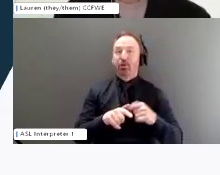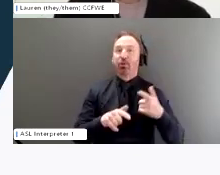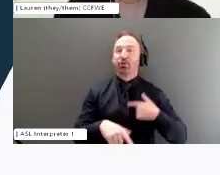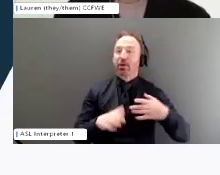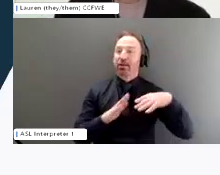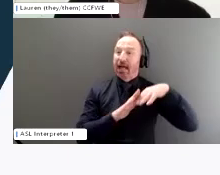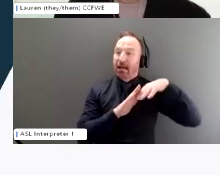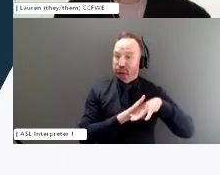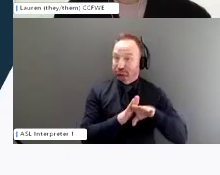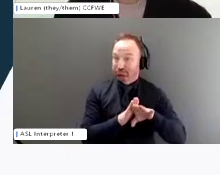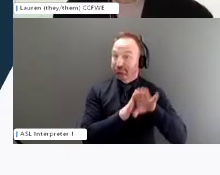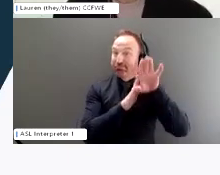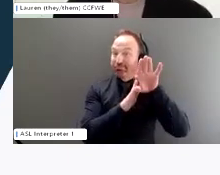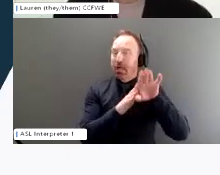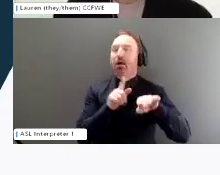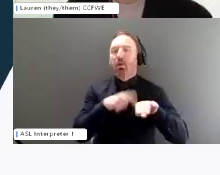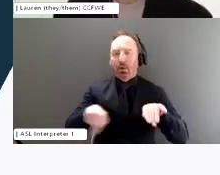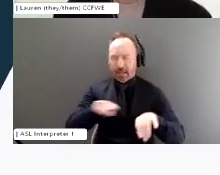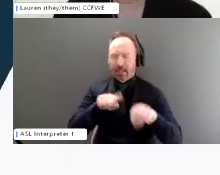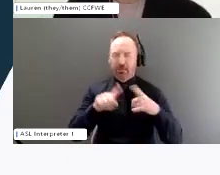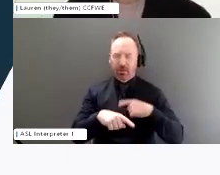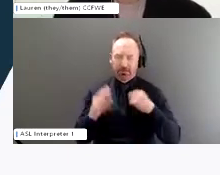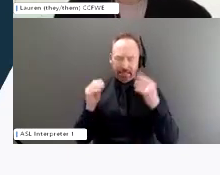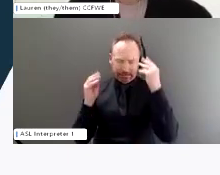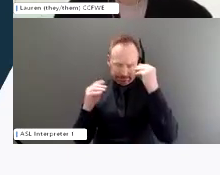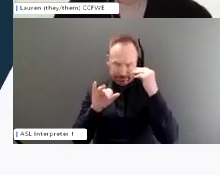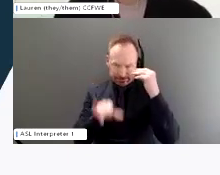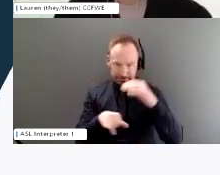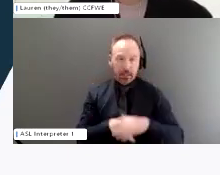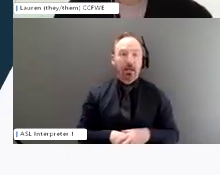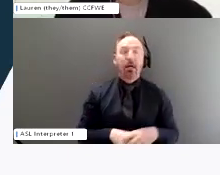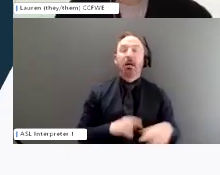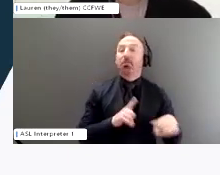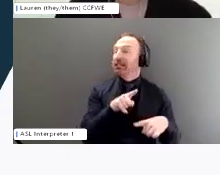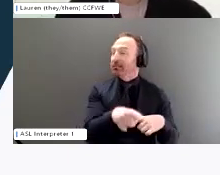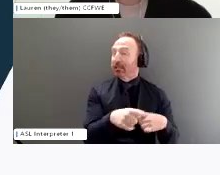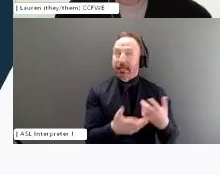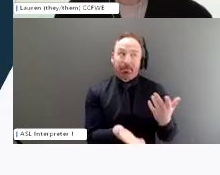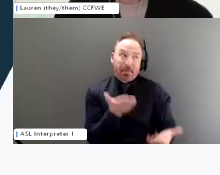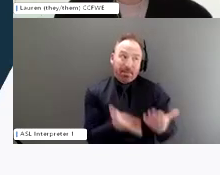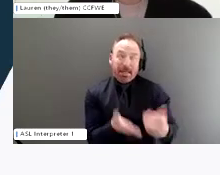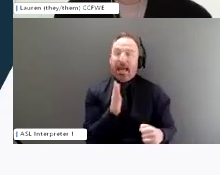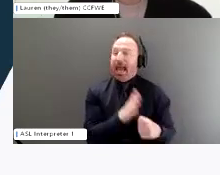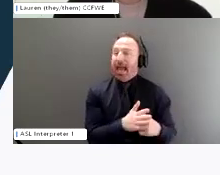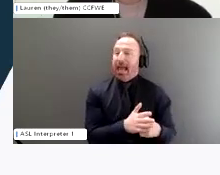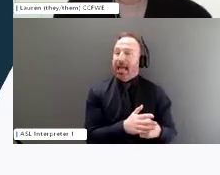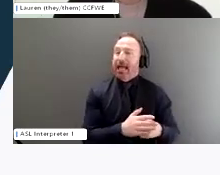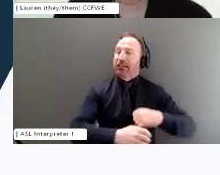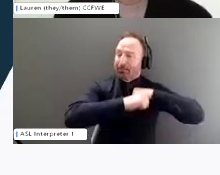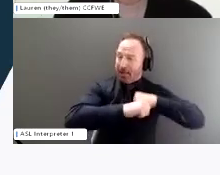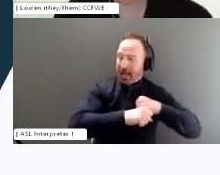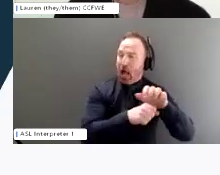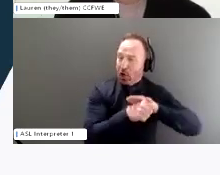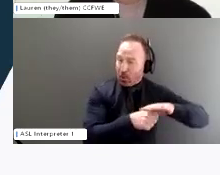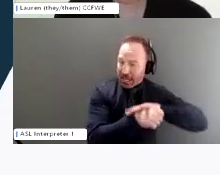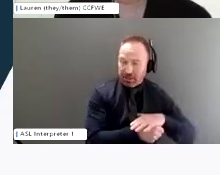keeping any documentation in a trusted, secure location, such as with a trusted family or friend, or a safety deposit box that